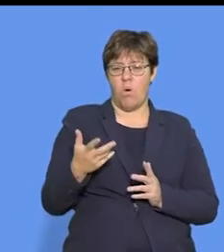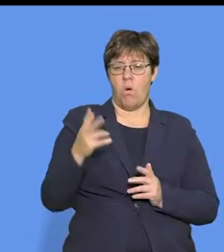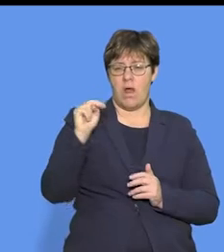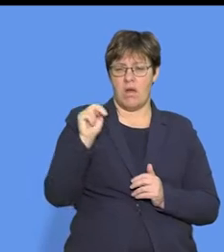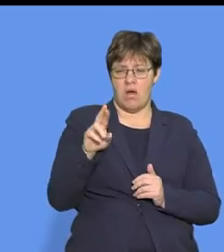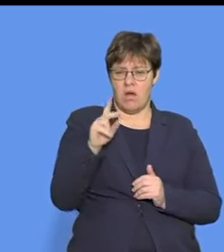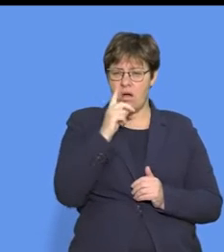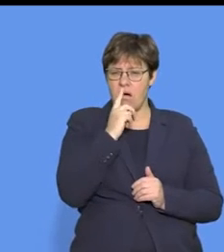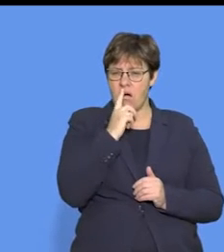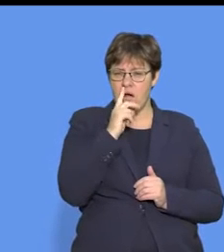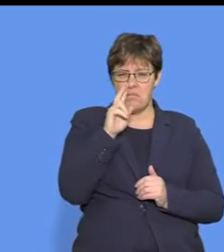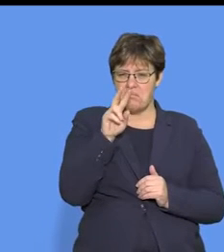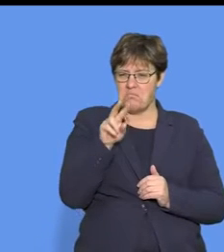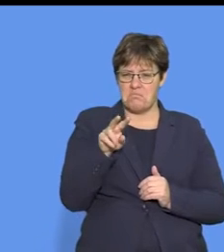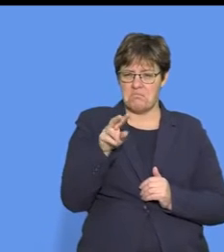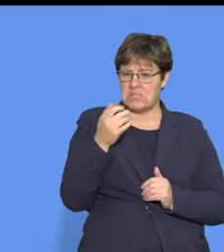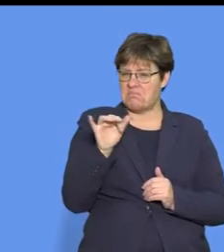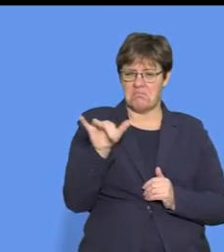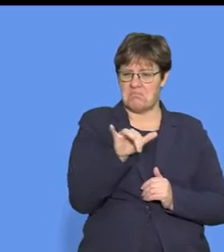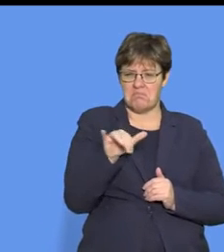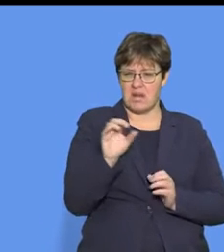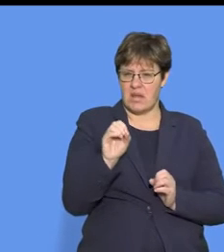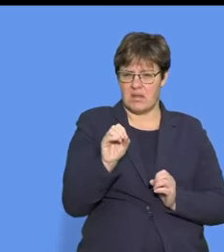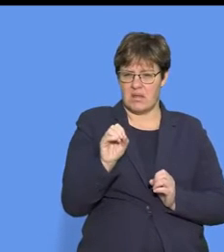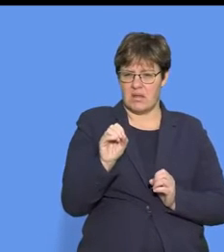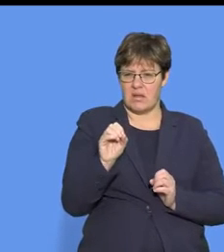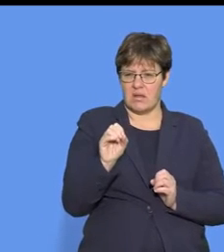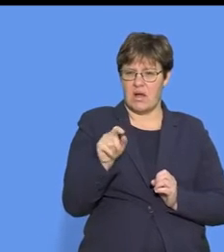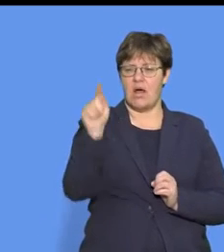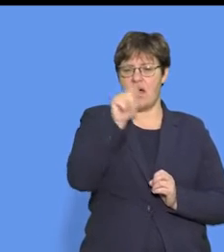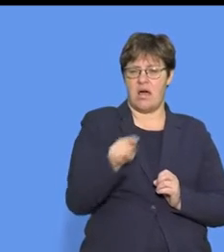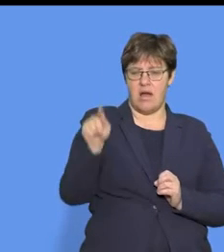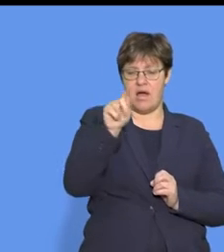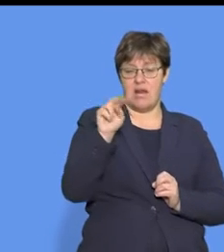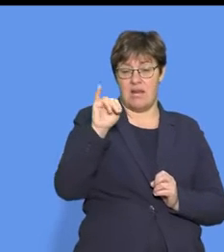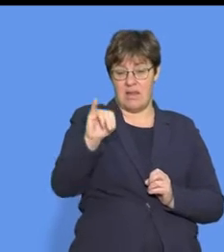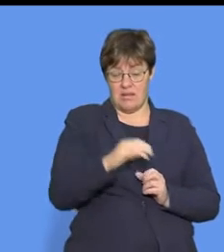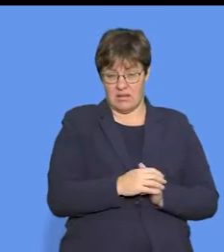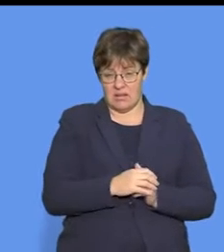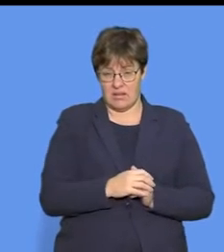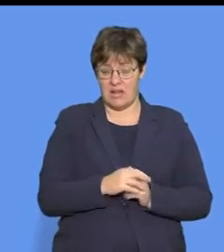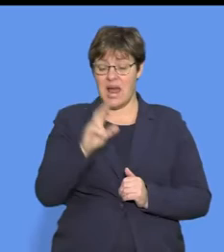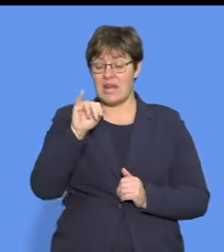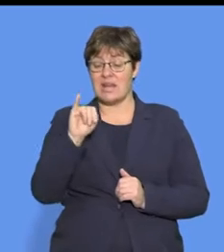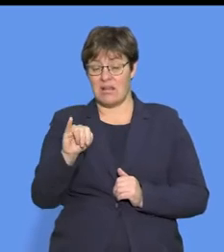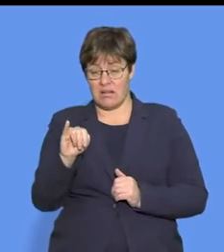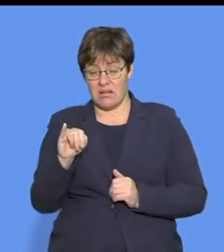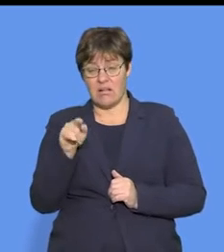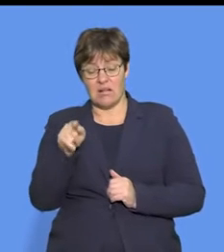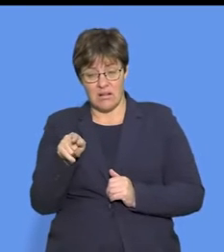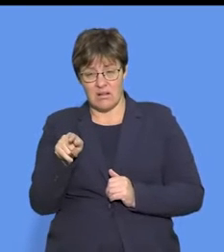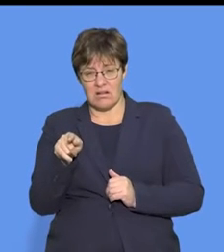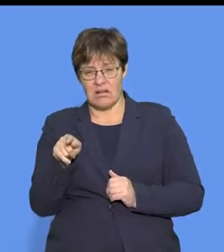silver or nickel. And I haven't seen silver or nickel until I look over there. And that's where I